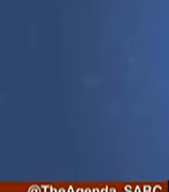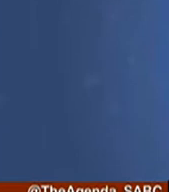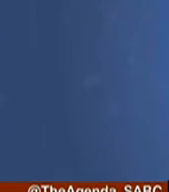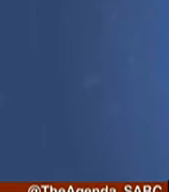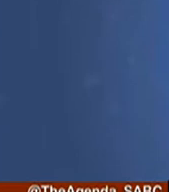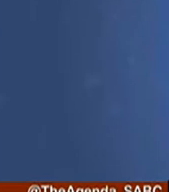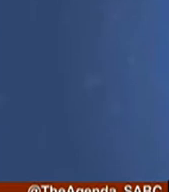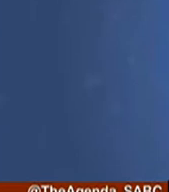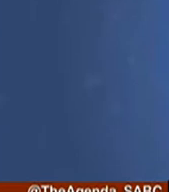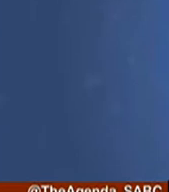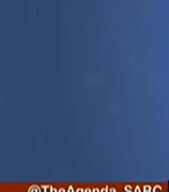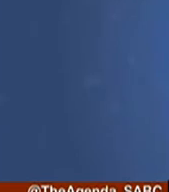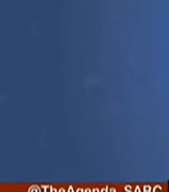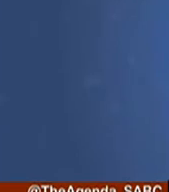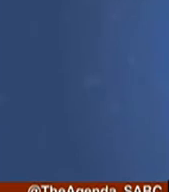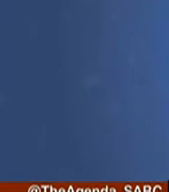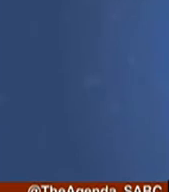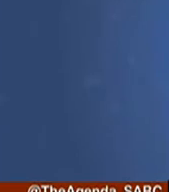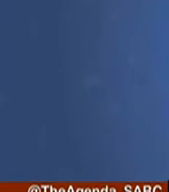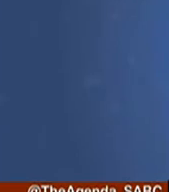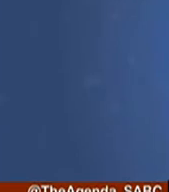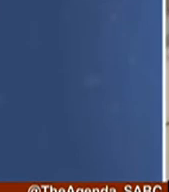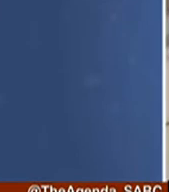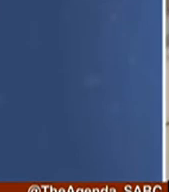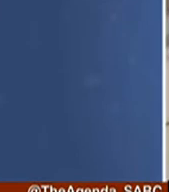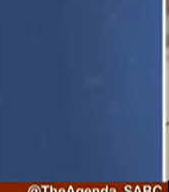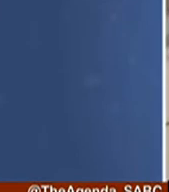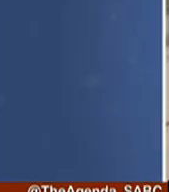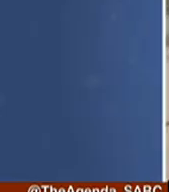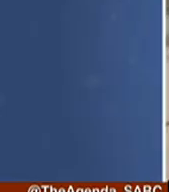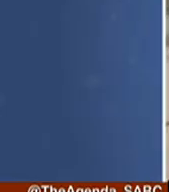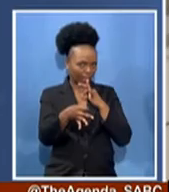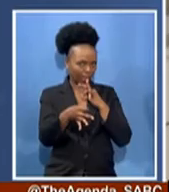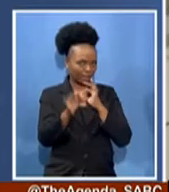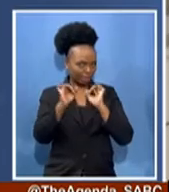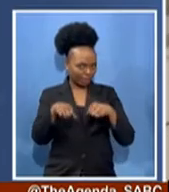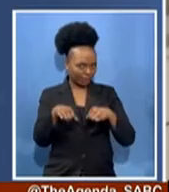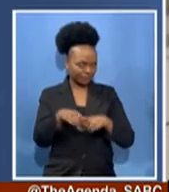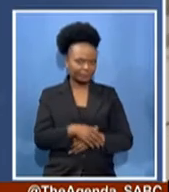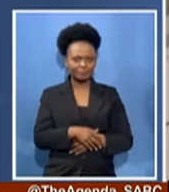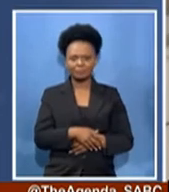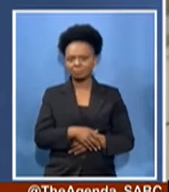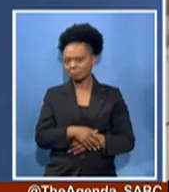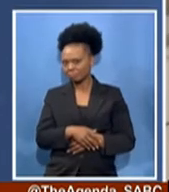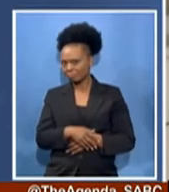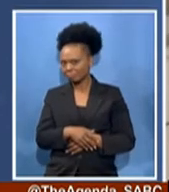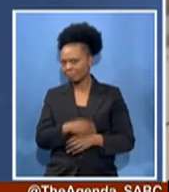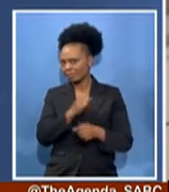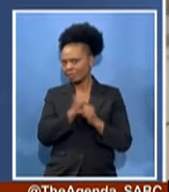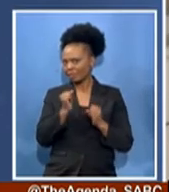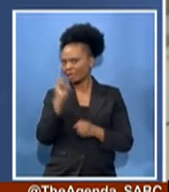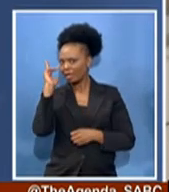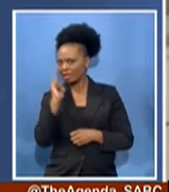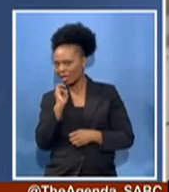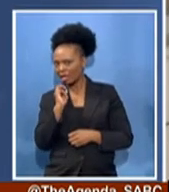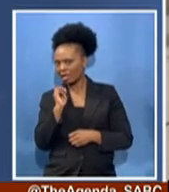that? I think just about I haven't heard any clinician or scientist that says don't get the vaccine because of the